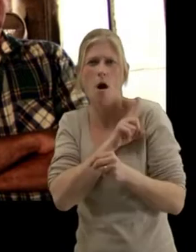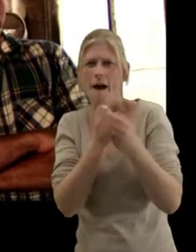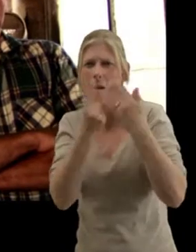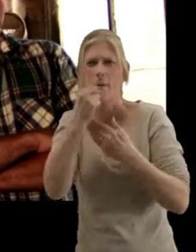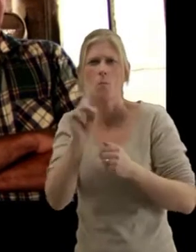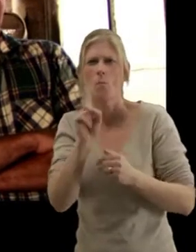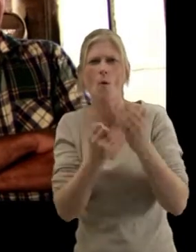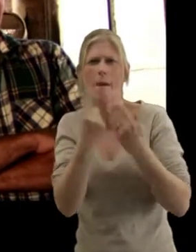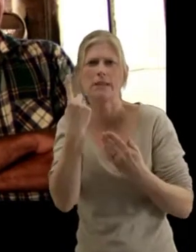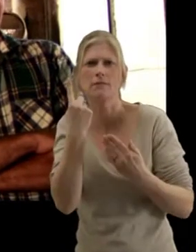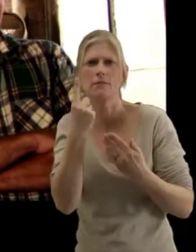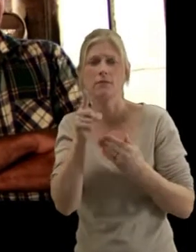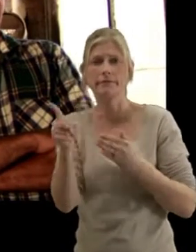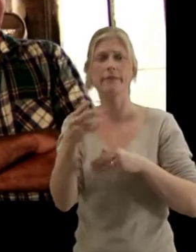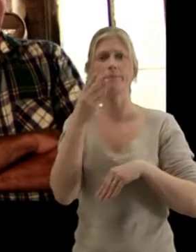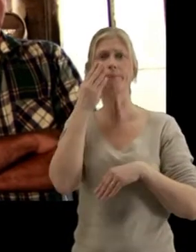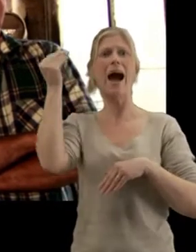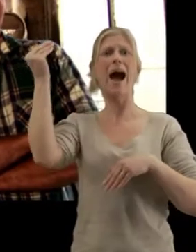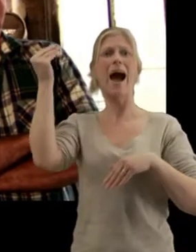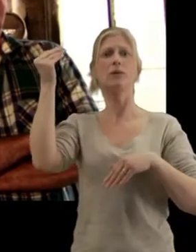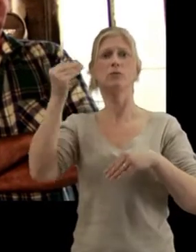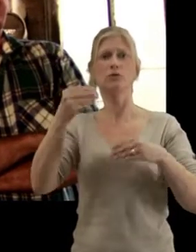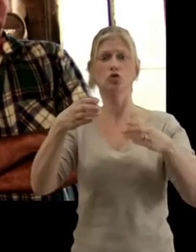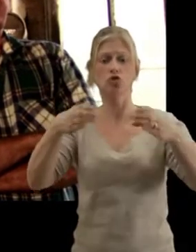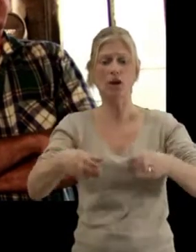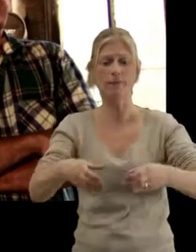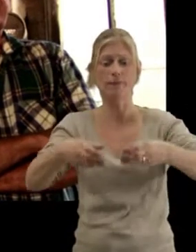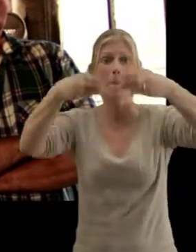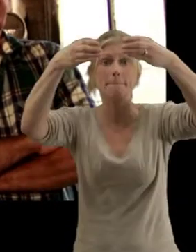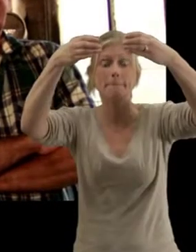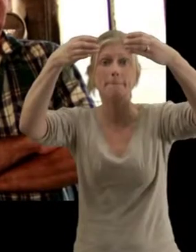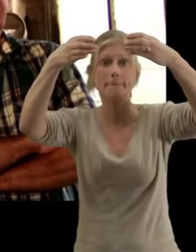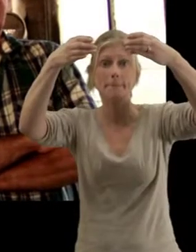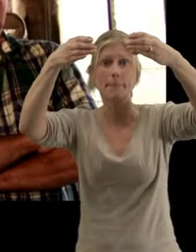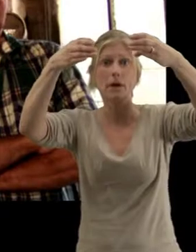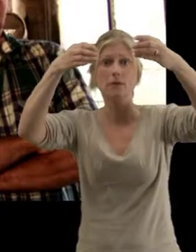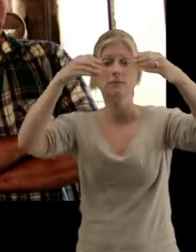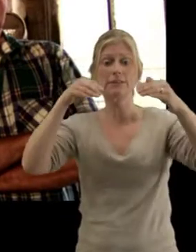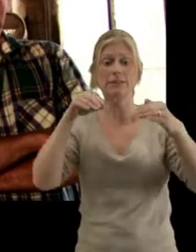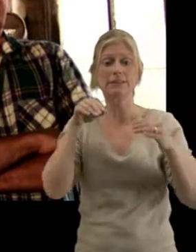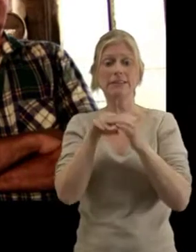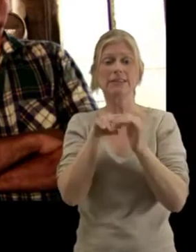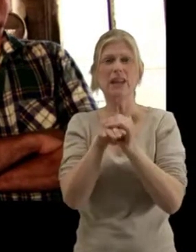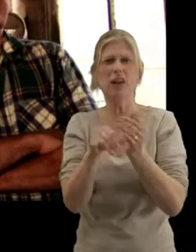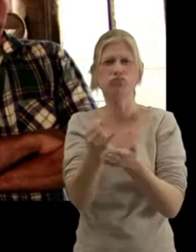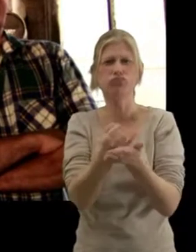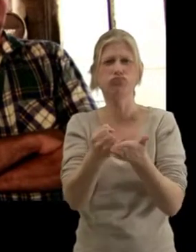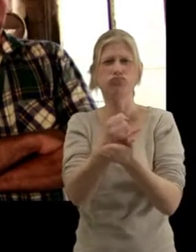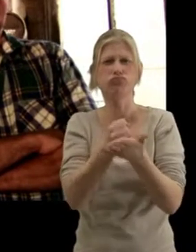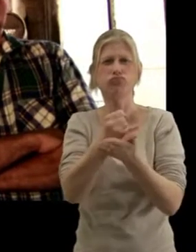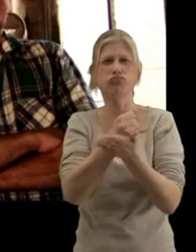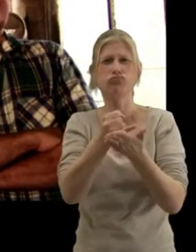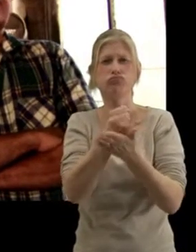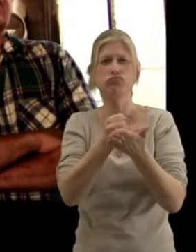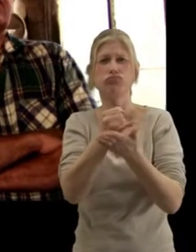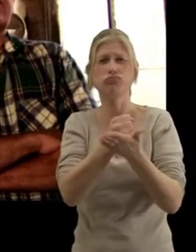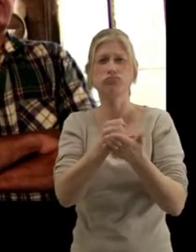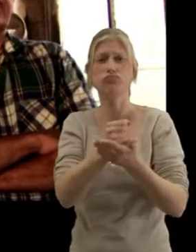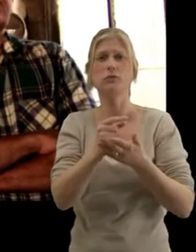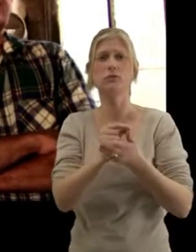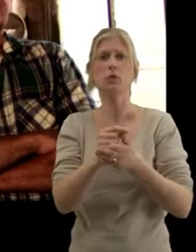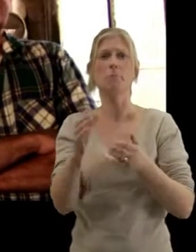happened. And they found out that when they lifted the upright shaft, the oilway had worn out of the bearing,